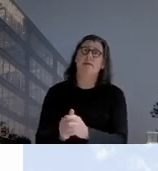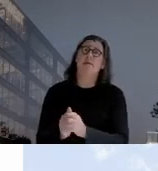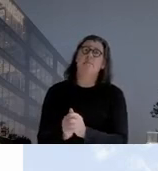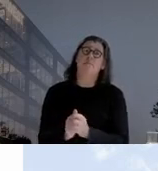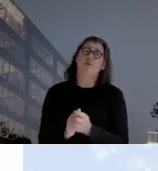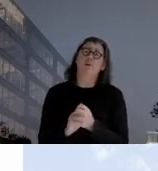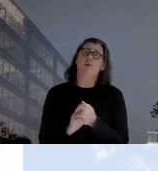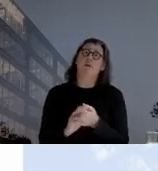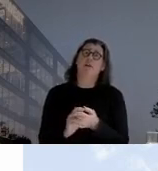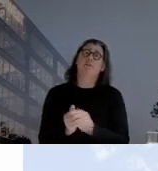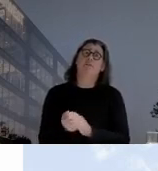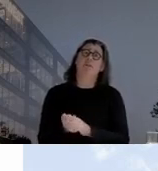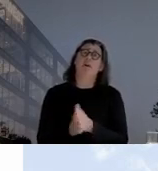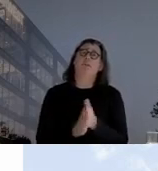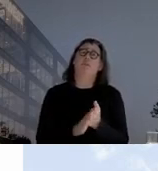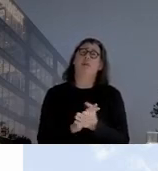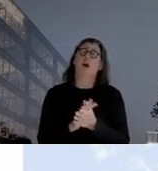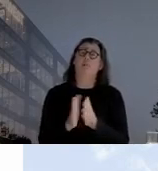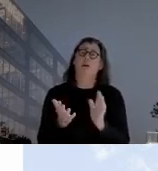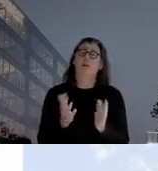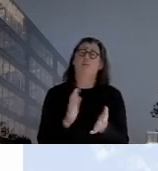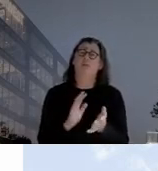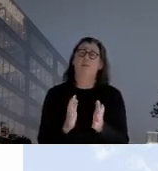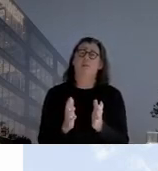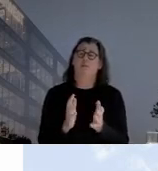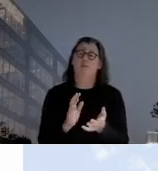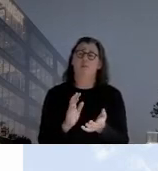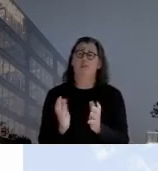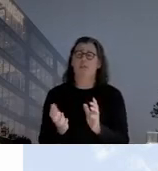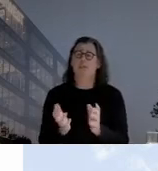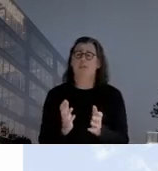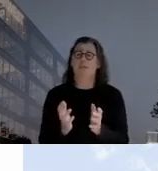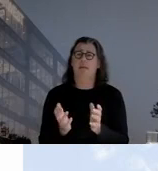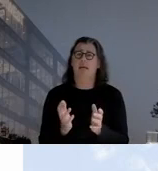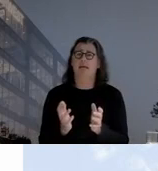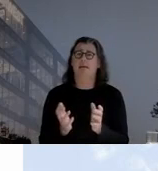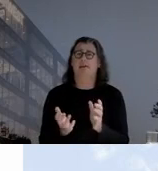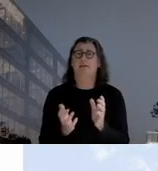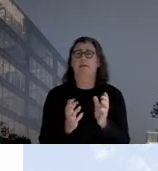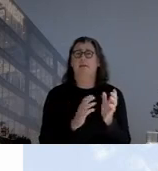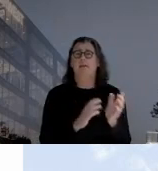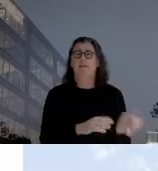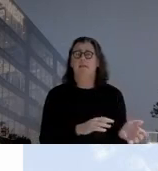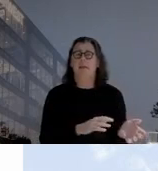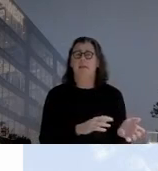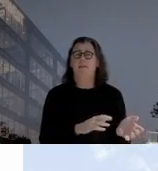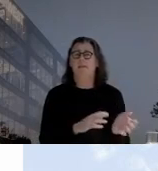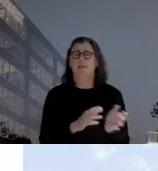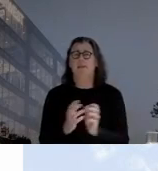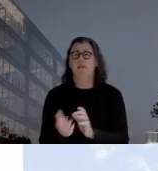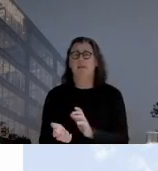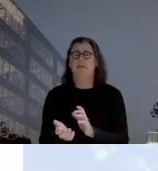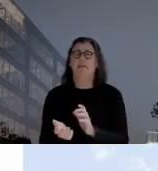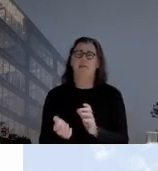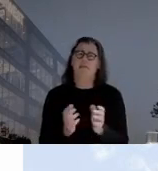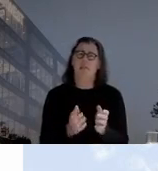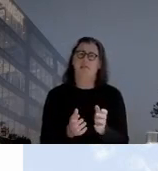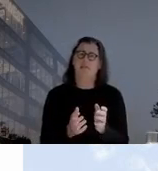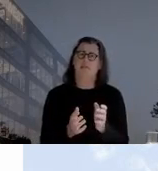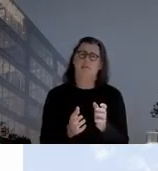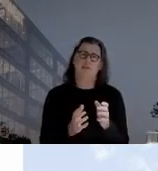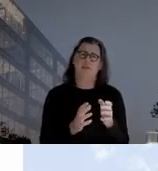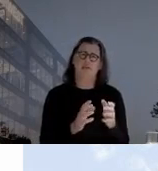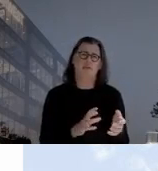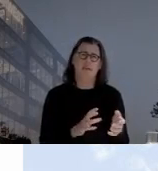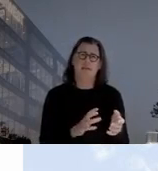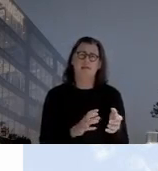bay, but we're going to look at it from an operating performance. There's 2 things at play here: insulation and shading.